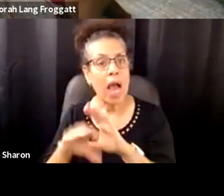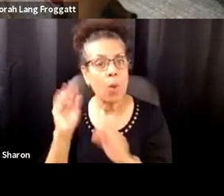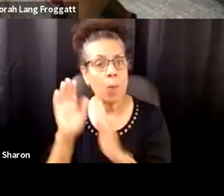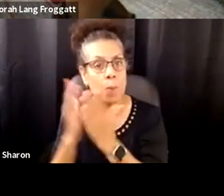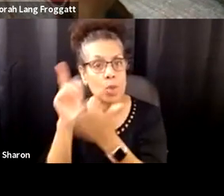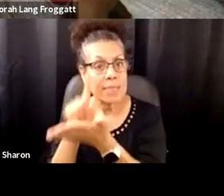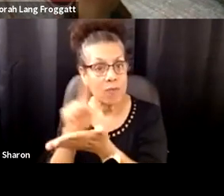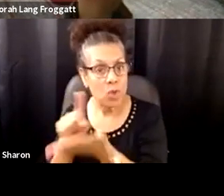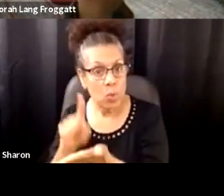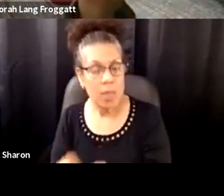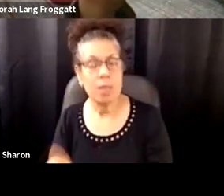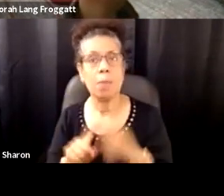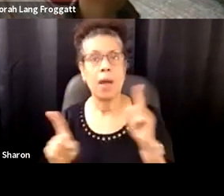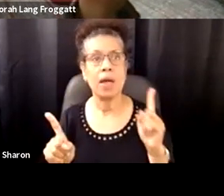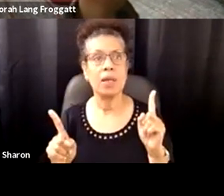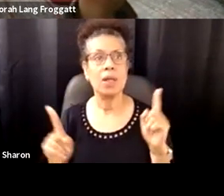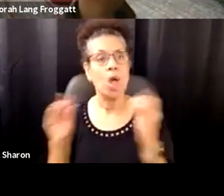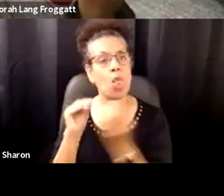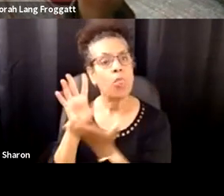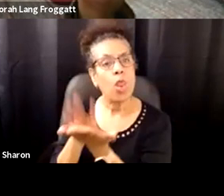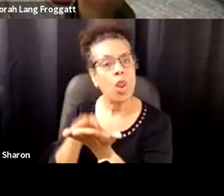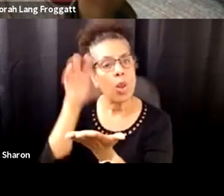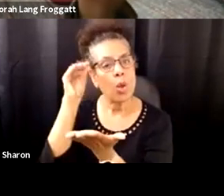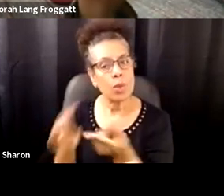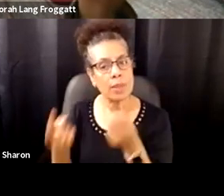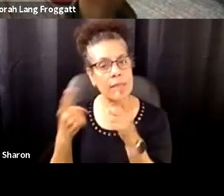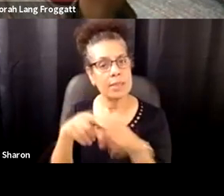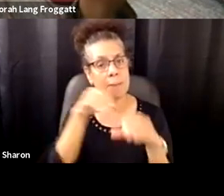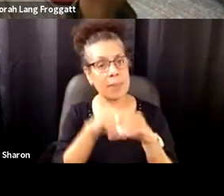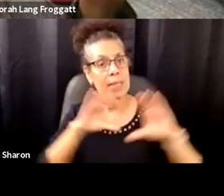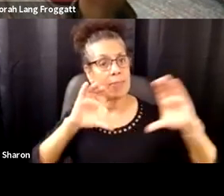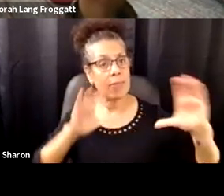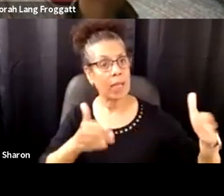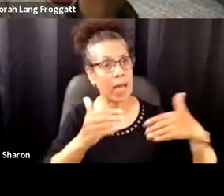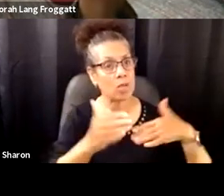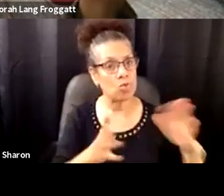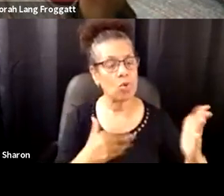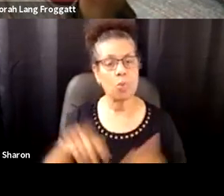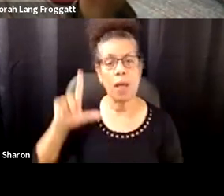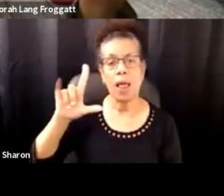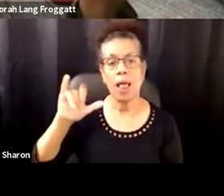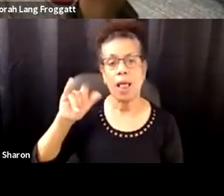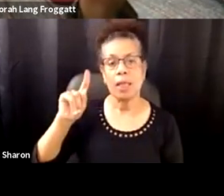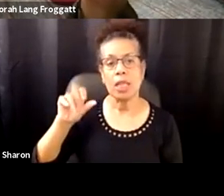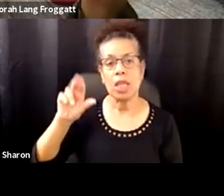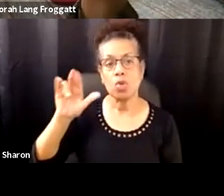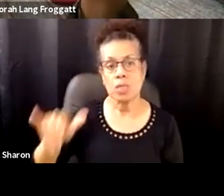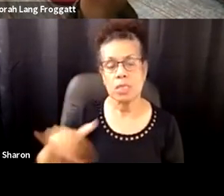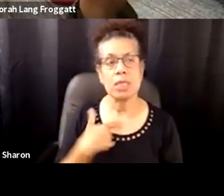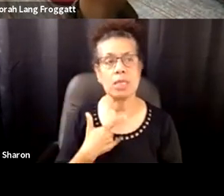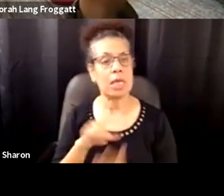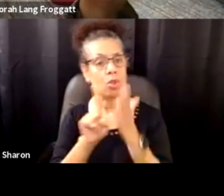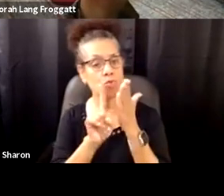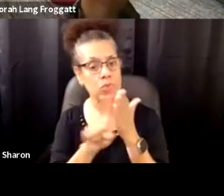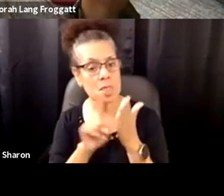also really embedding the learning that's happening in in classrooms and the equitable literacy work that we're doing and the research that